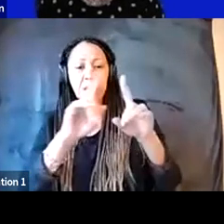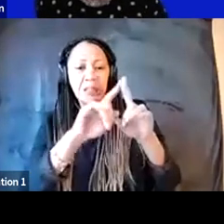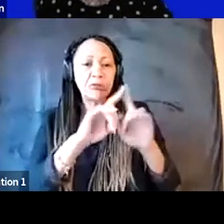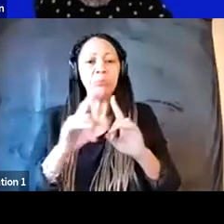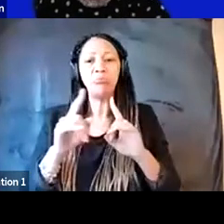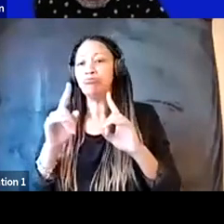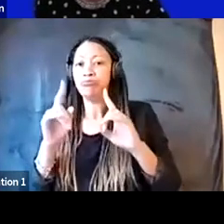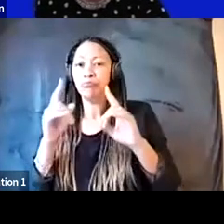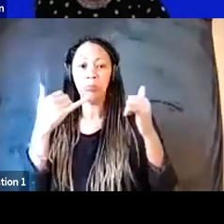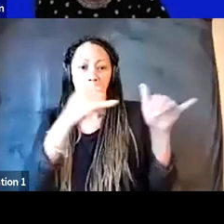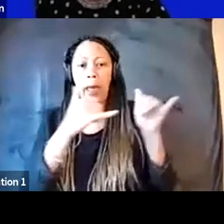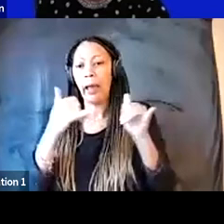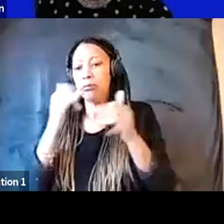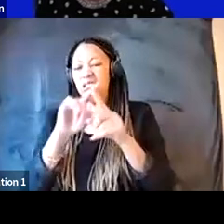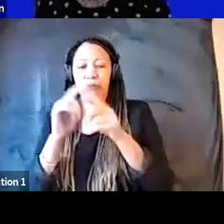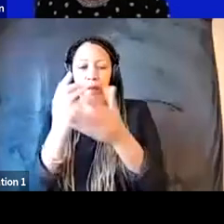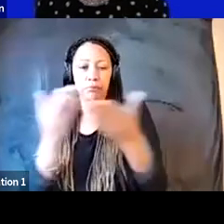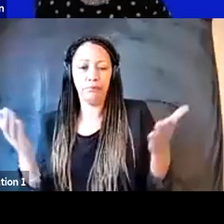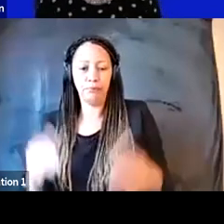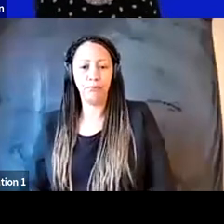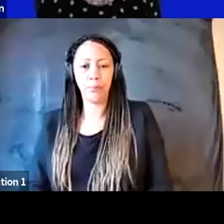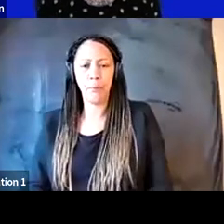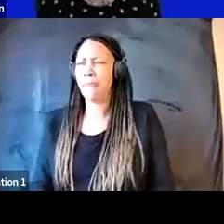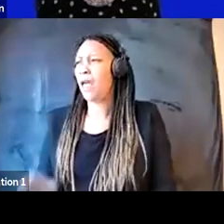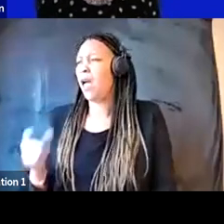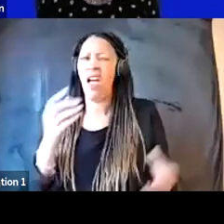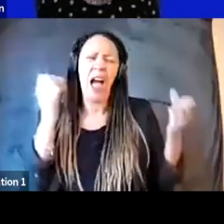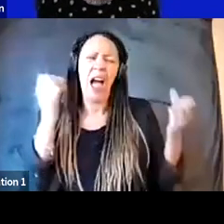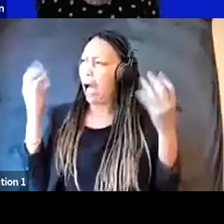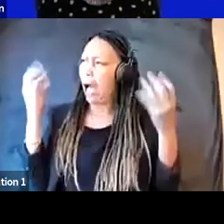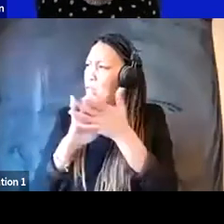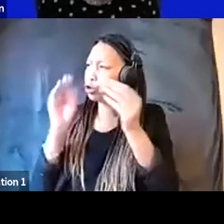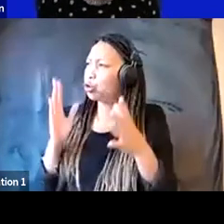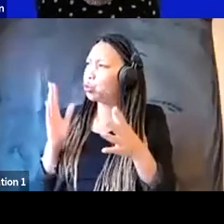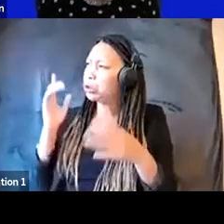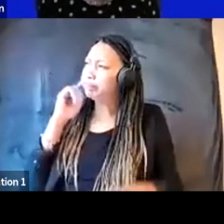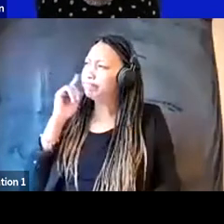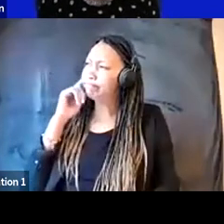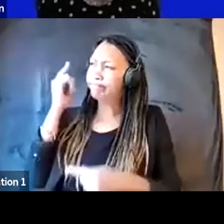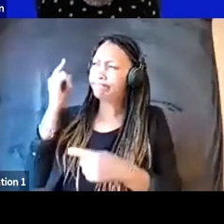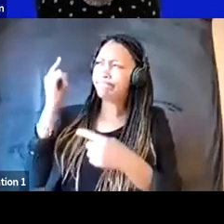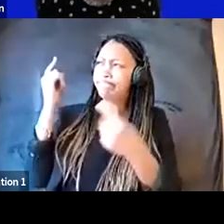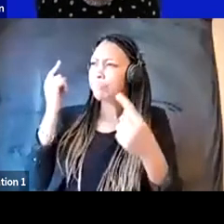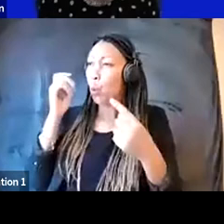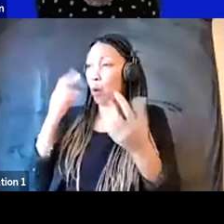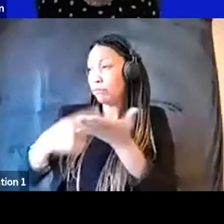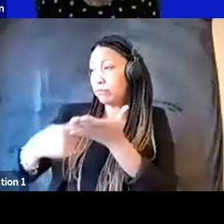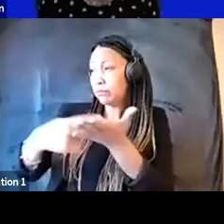use. And how many students are you projecting? Or have you, your discussions with DOE, have